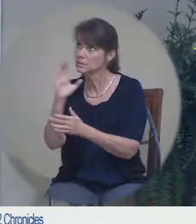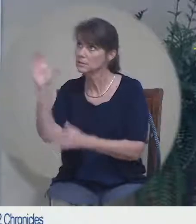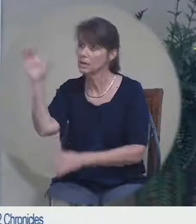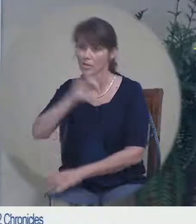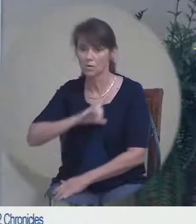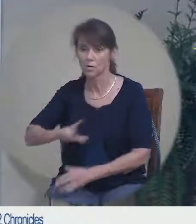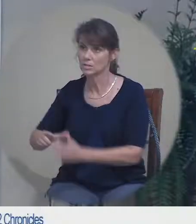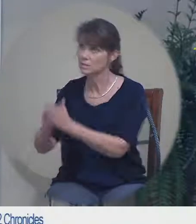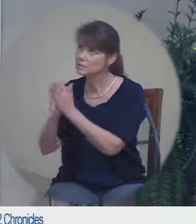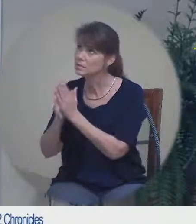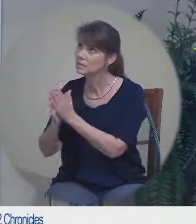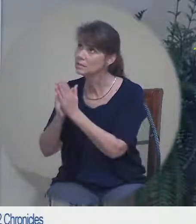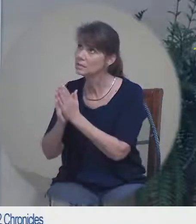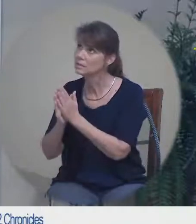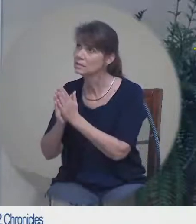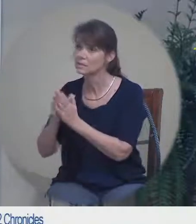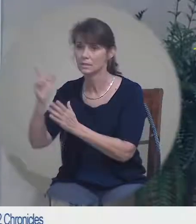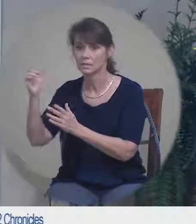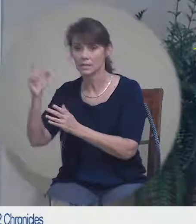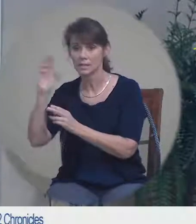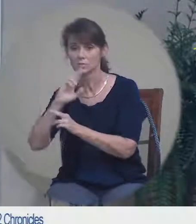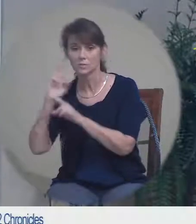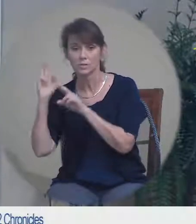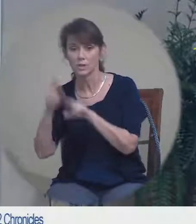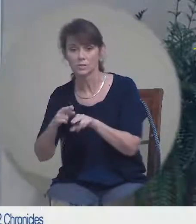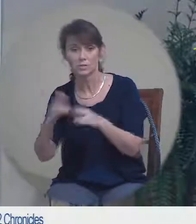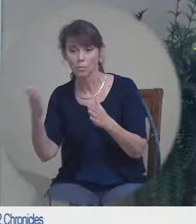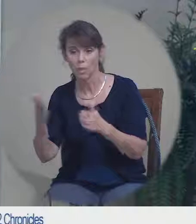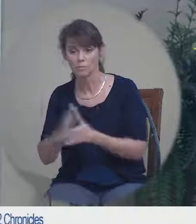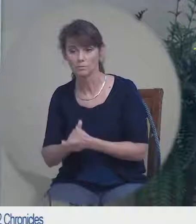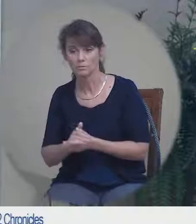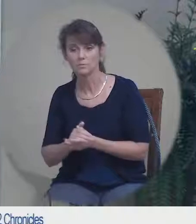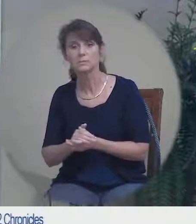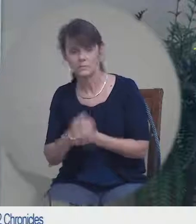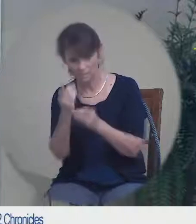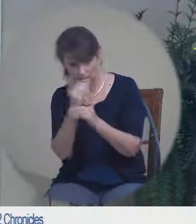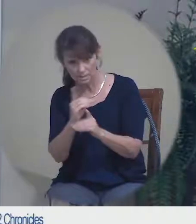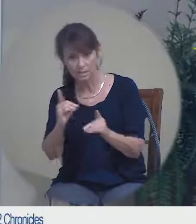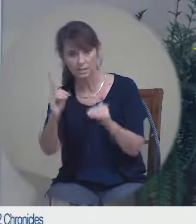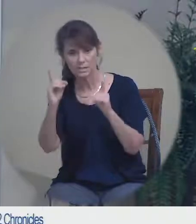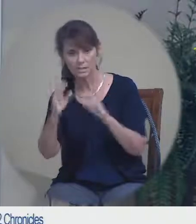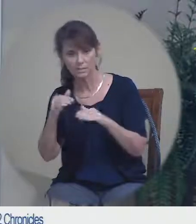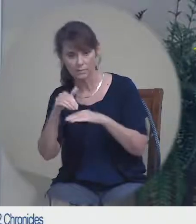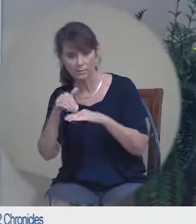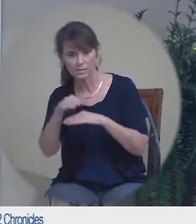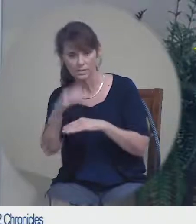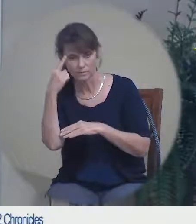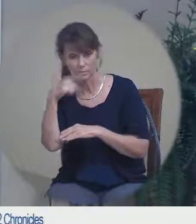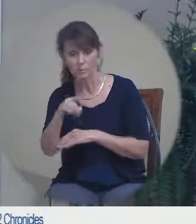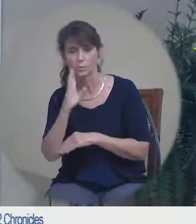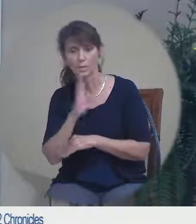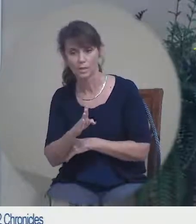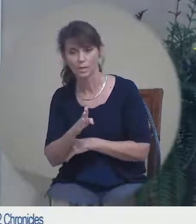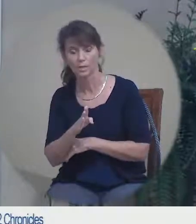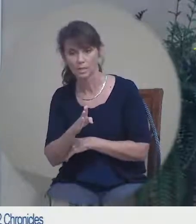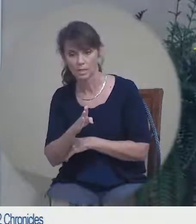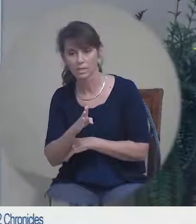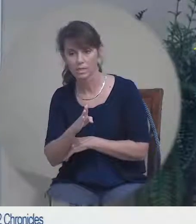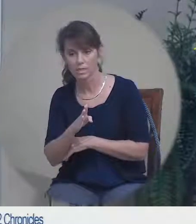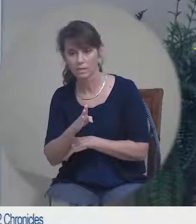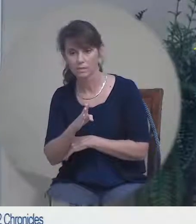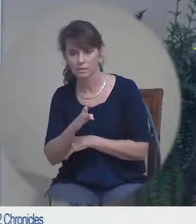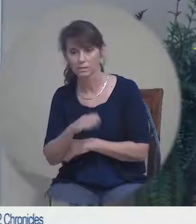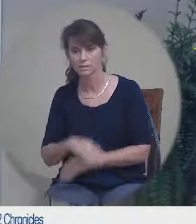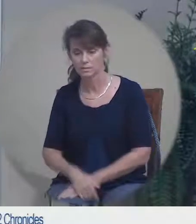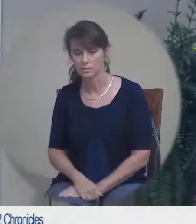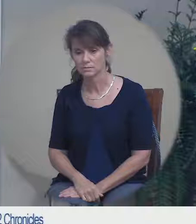favor? He said, I'm going to raise up a deliverer for you. That's what he says in verse 5 of the text. He was going to raise up a